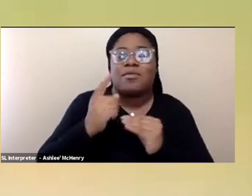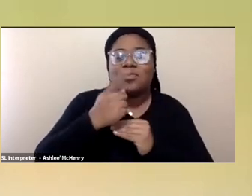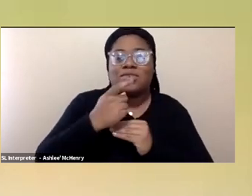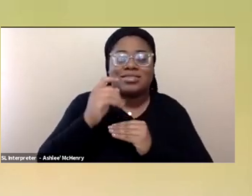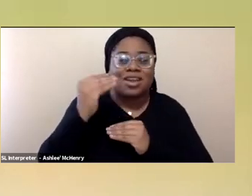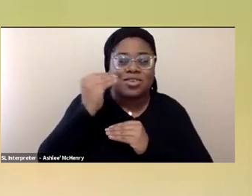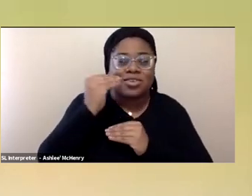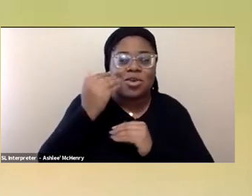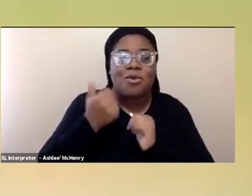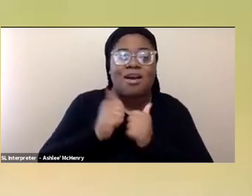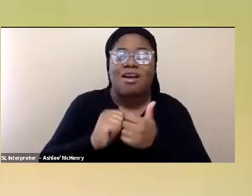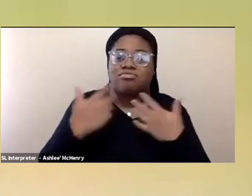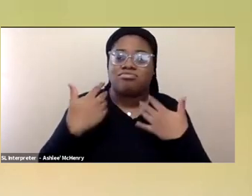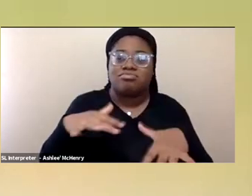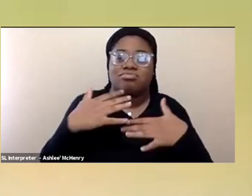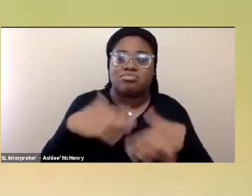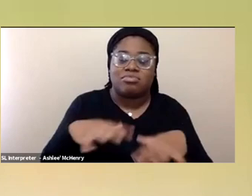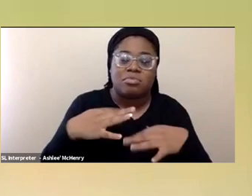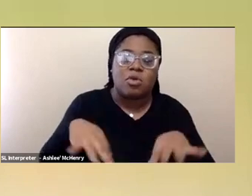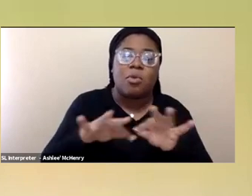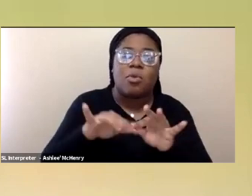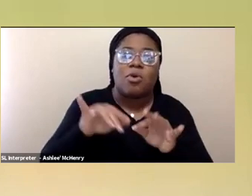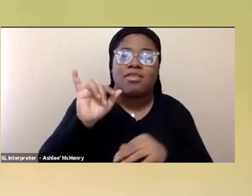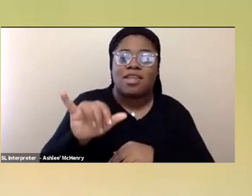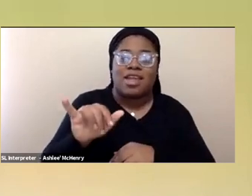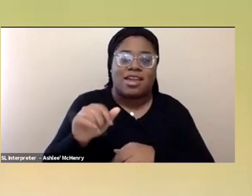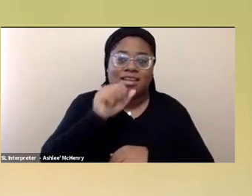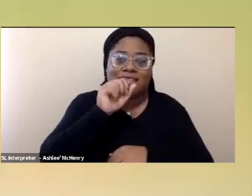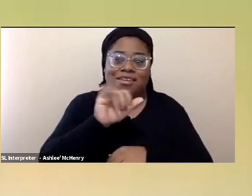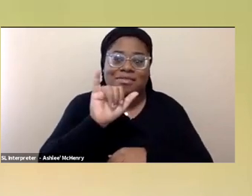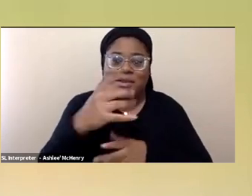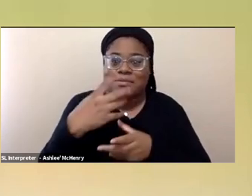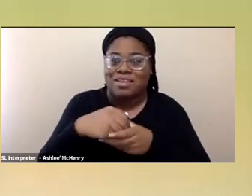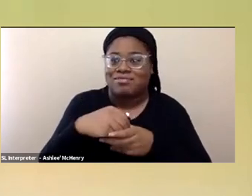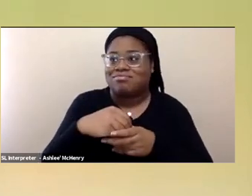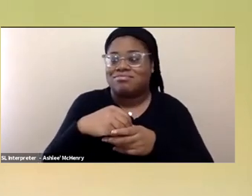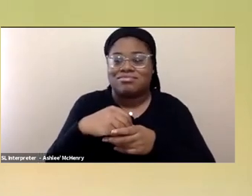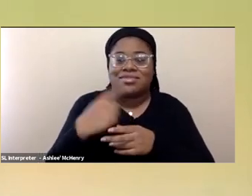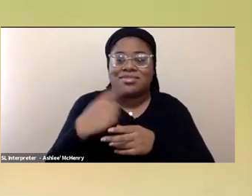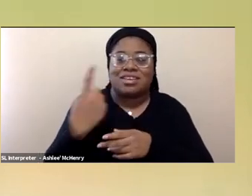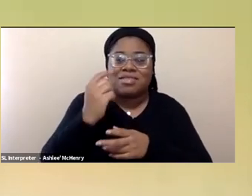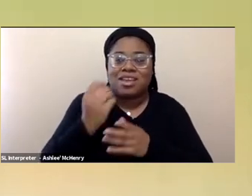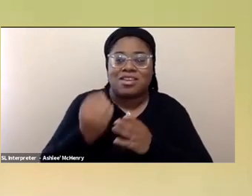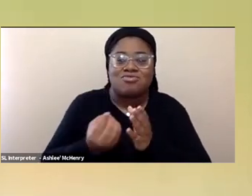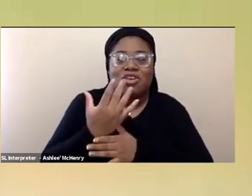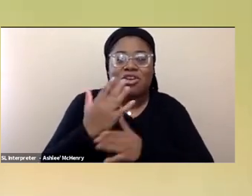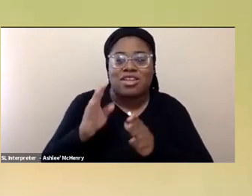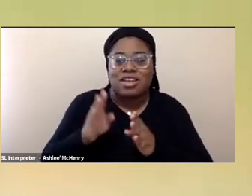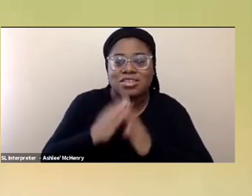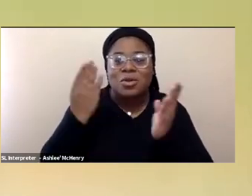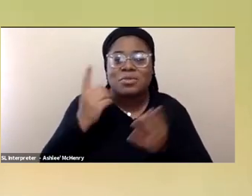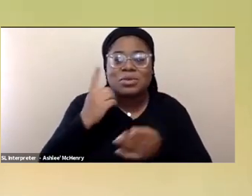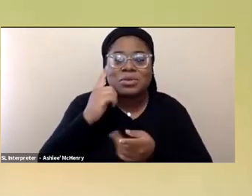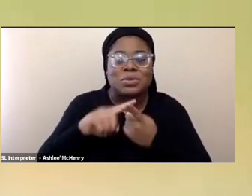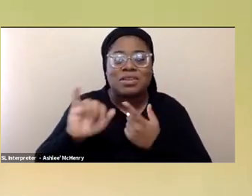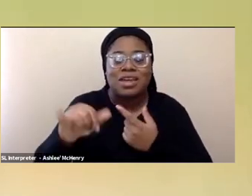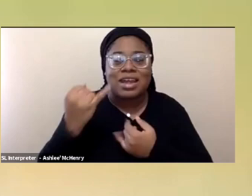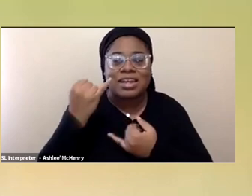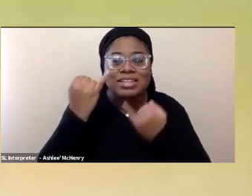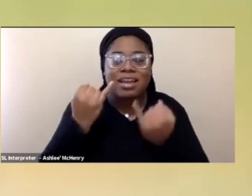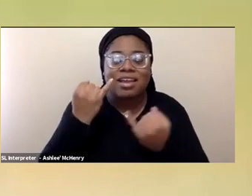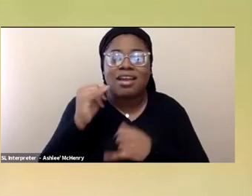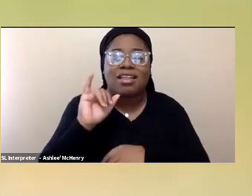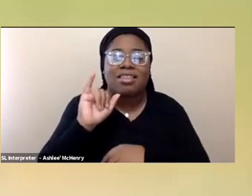valuable they are. And I love that. I love that we're in a time where I can grow and it's open. People are open to that idea. Whereas I